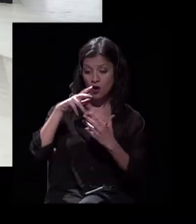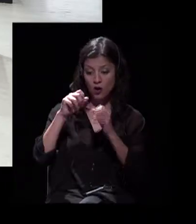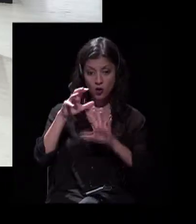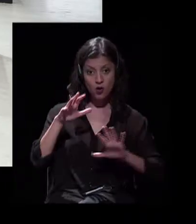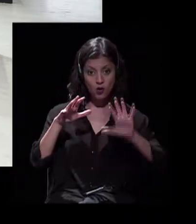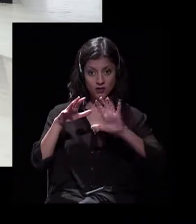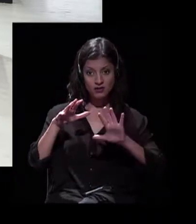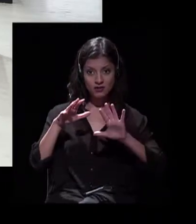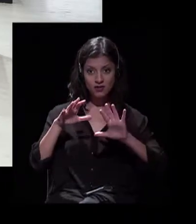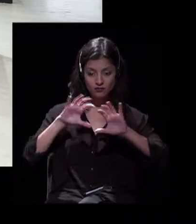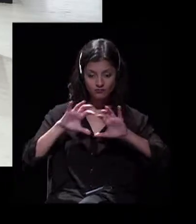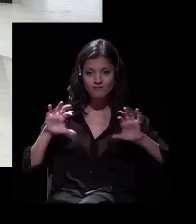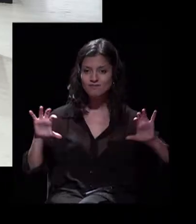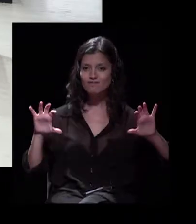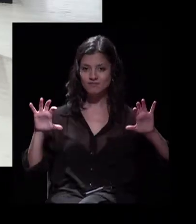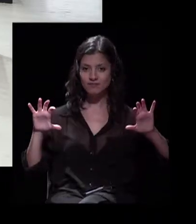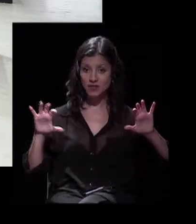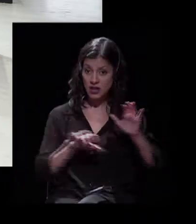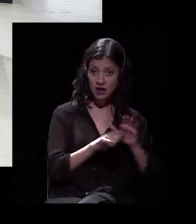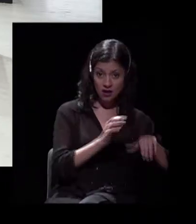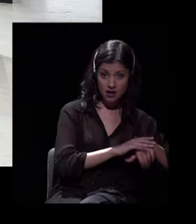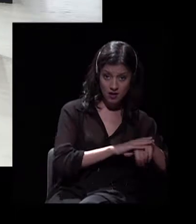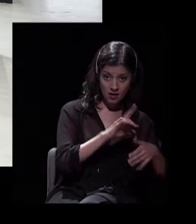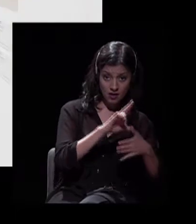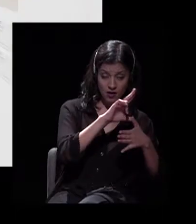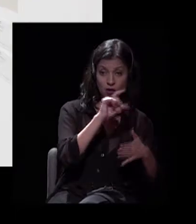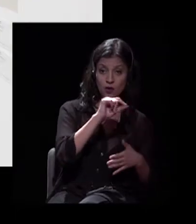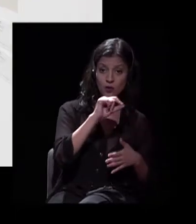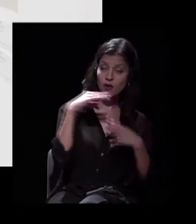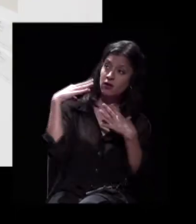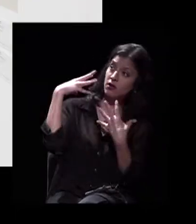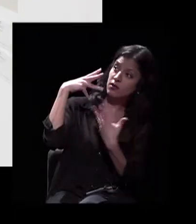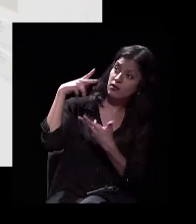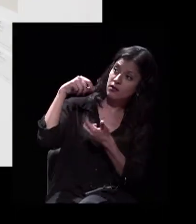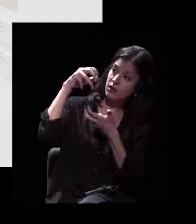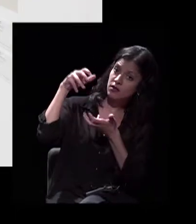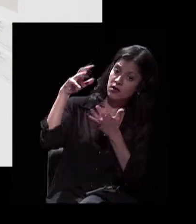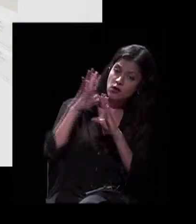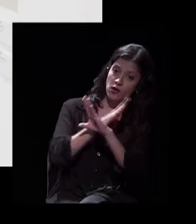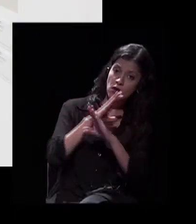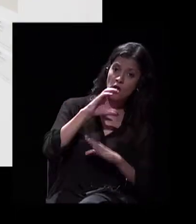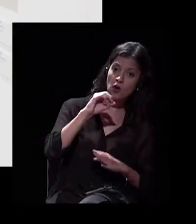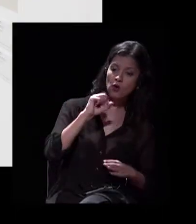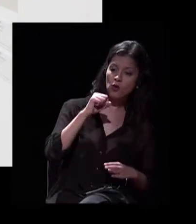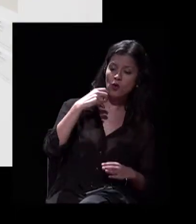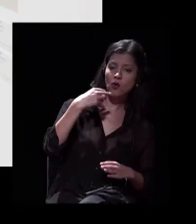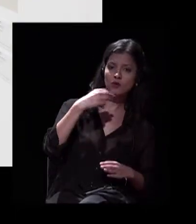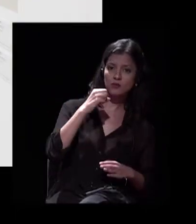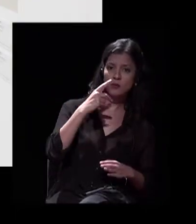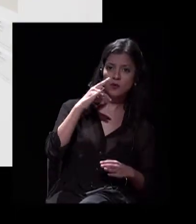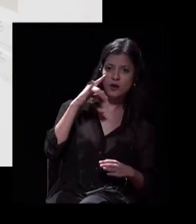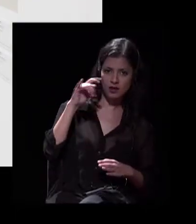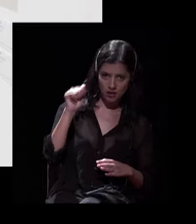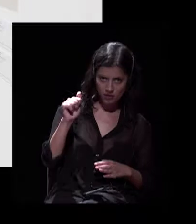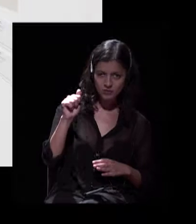between cosmopolitan internationalism and the recuperation of national imaginaries. On the one hand, there were those who embraced the